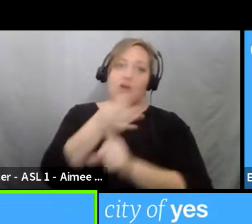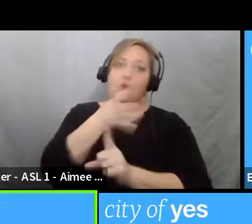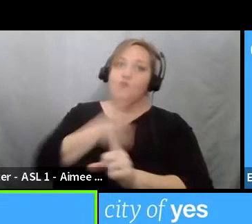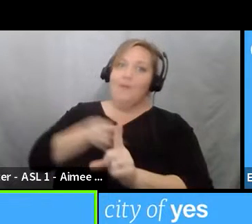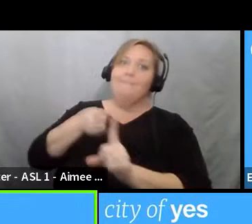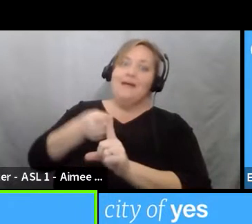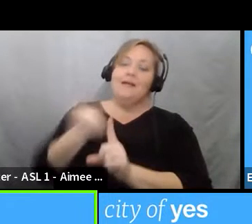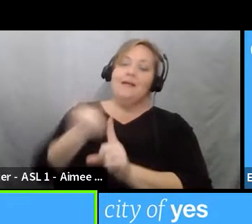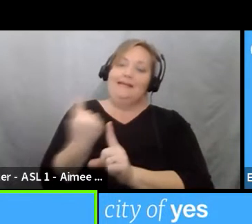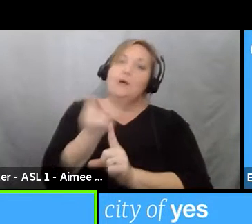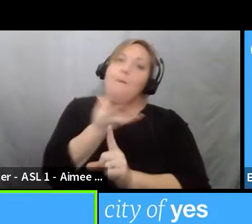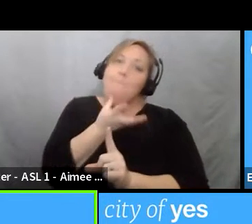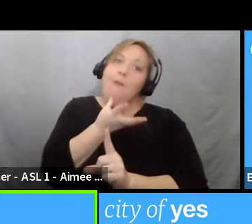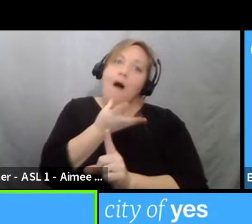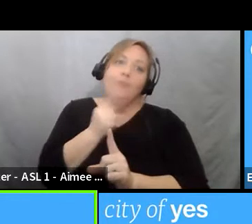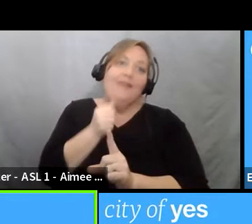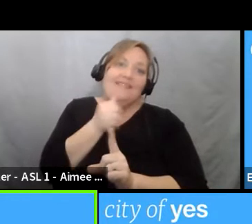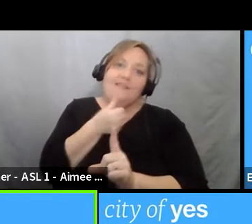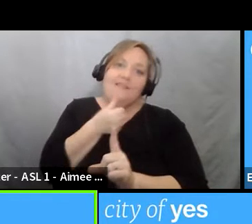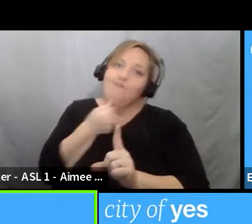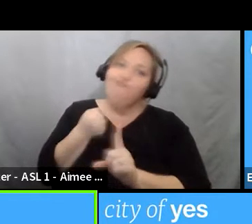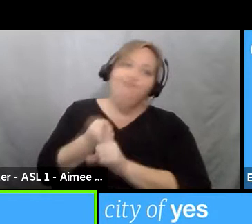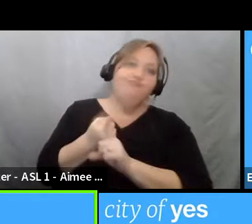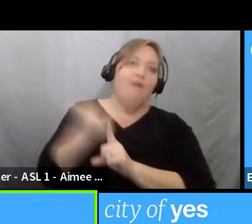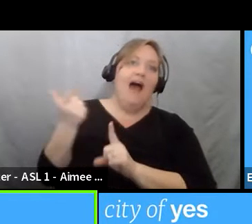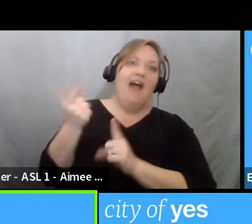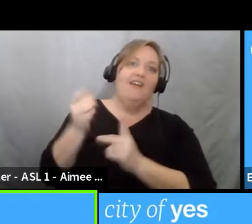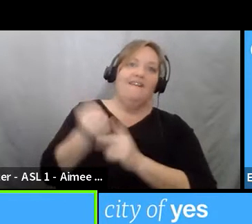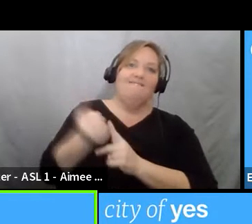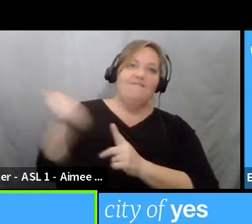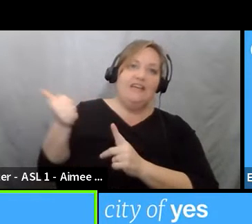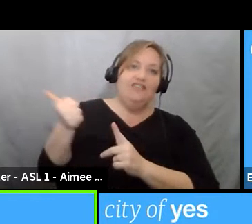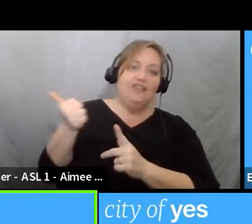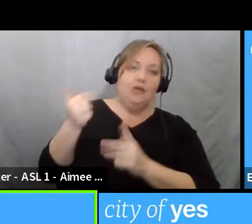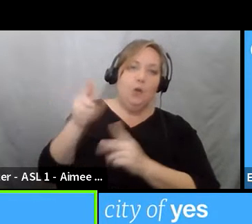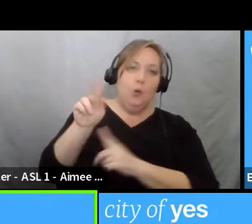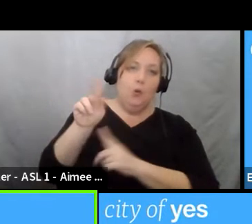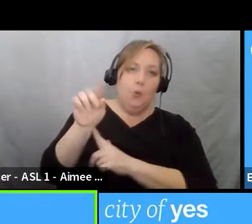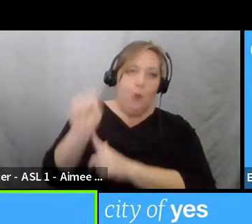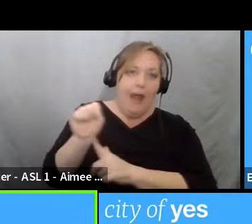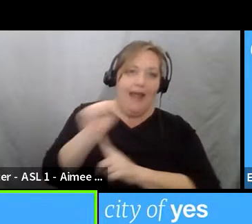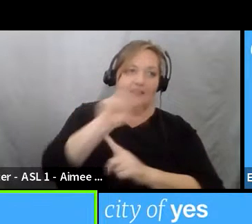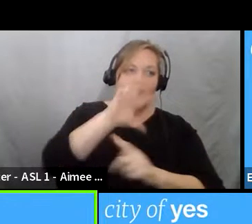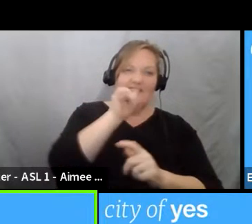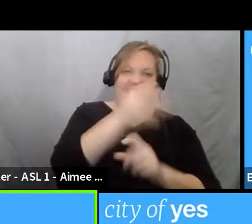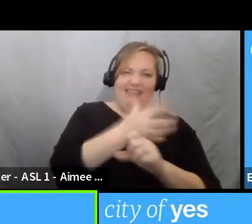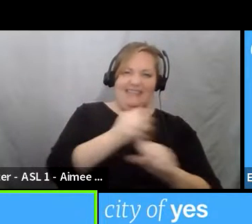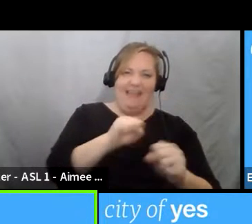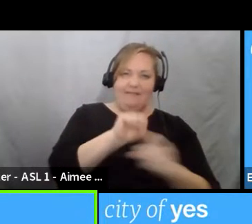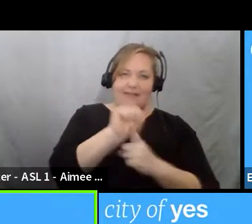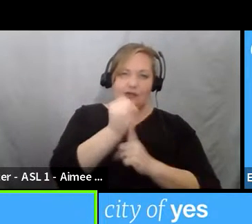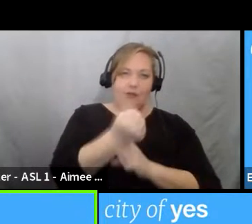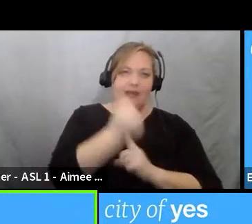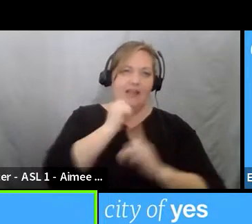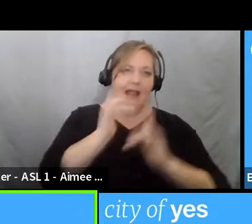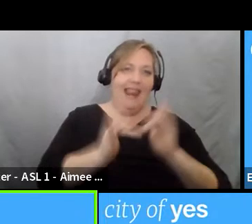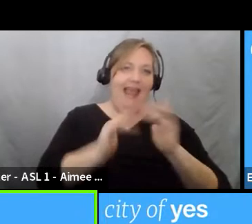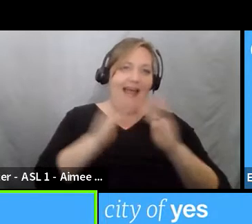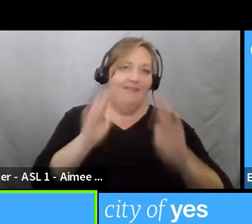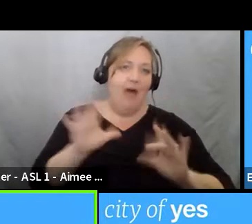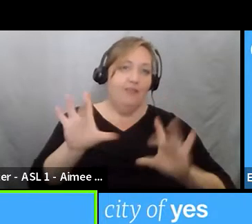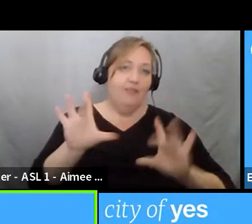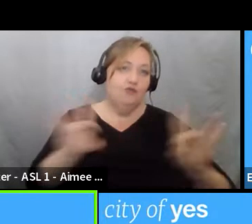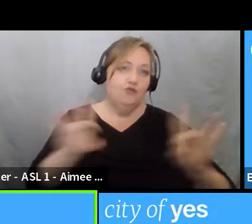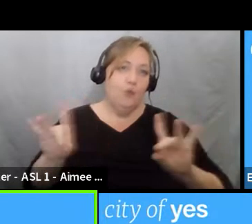single mothers, may suffer from higher eviction rates or be locked in unsafe situations because of their lack of housing choices. And